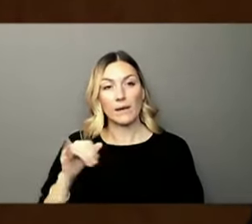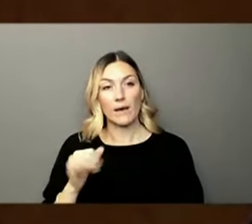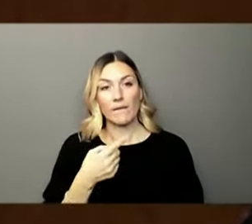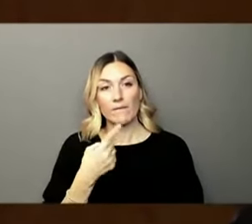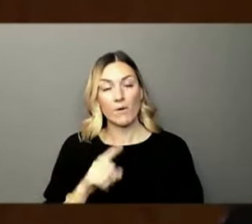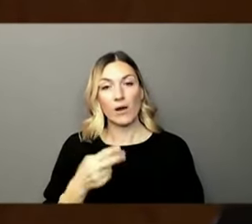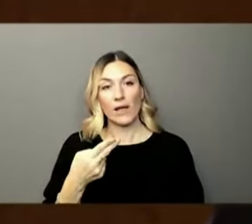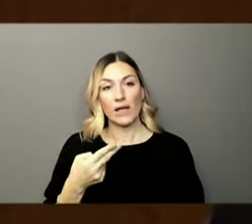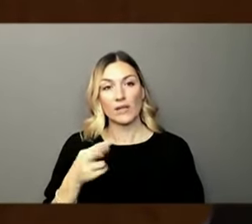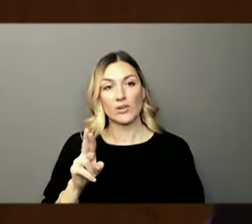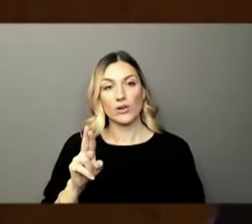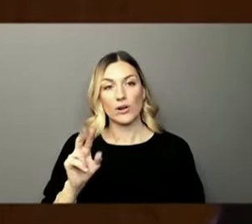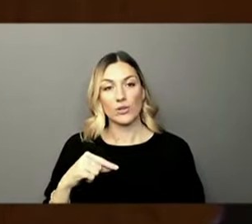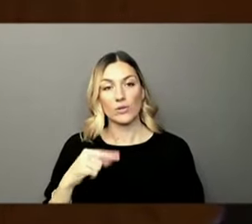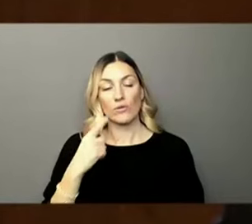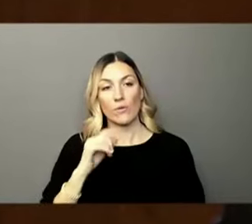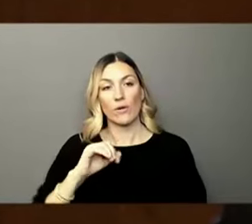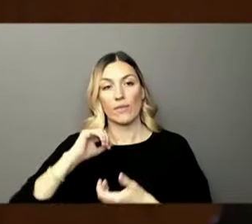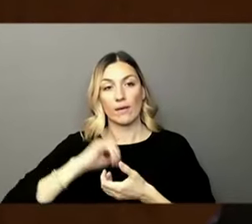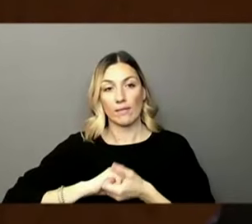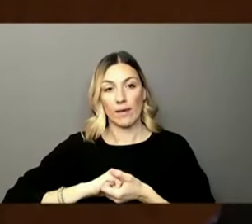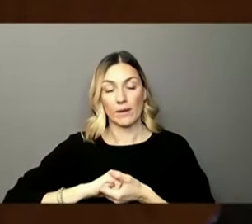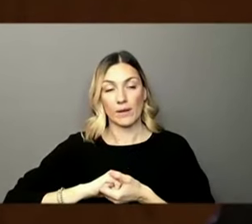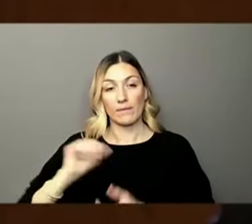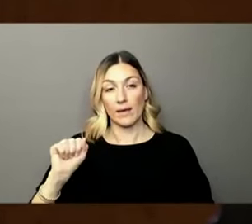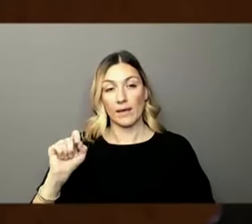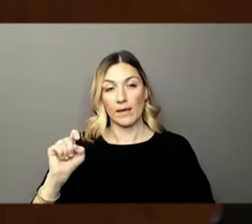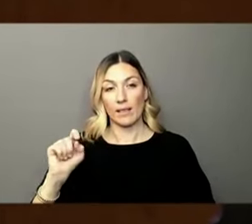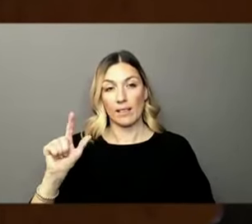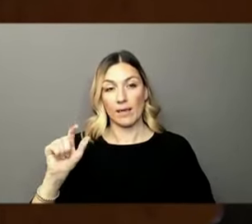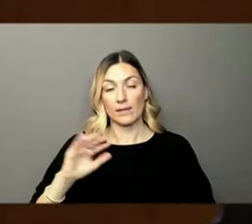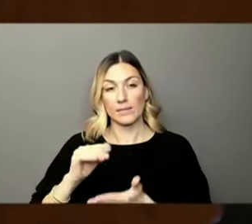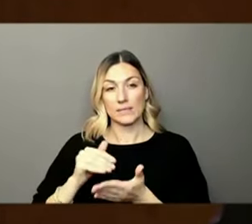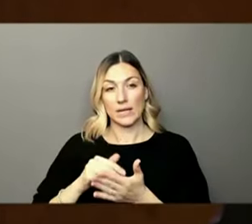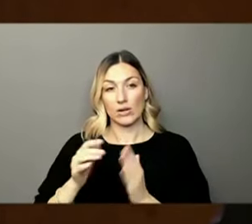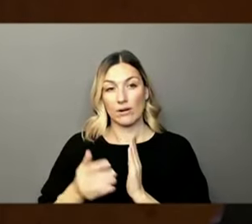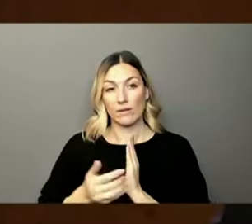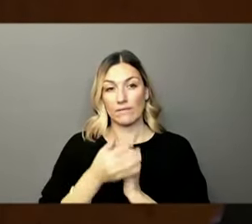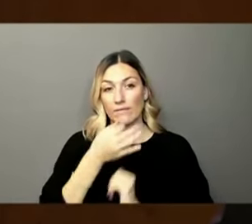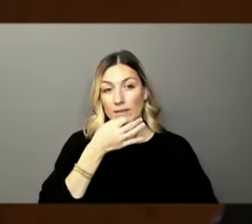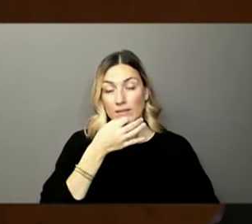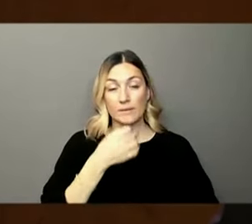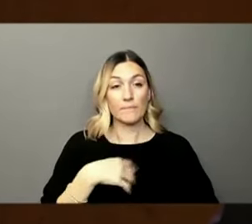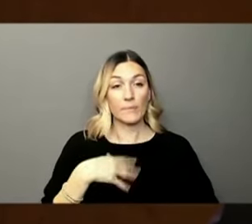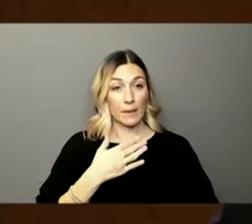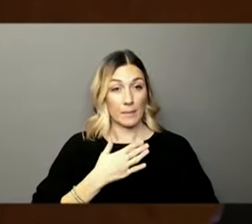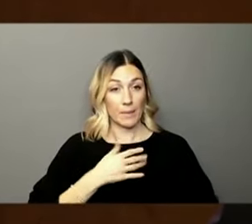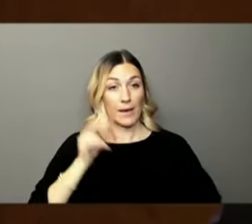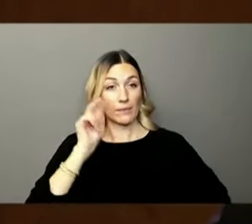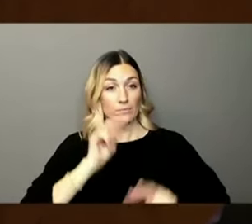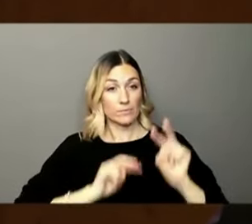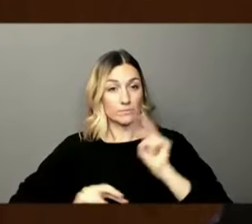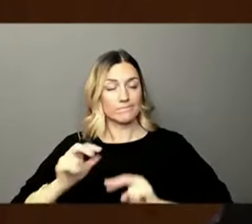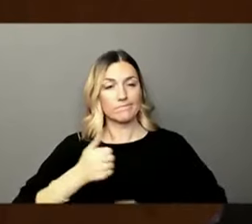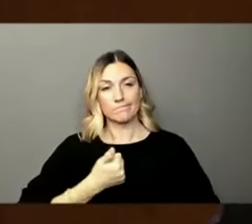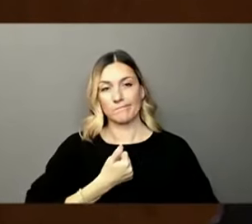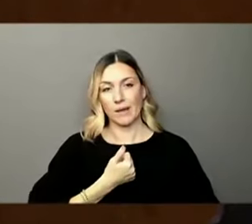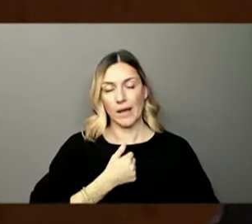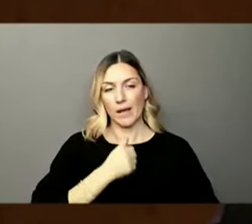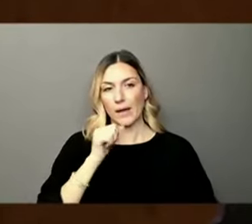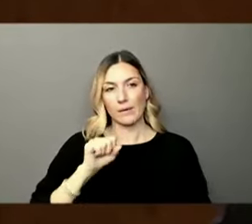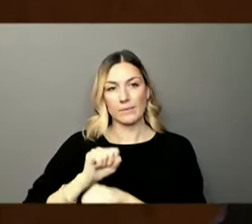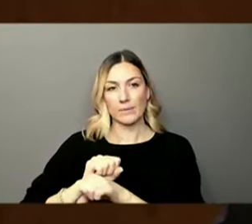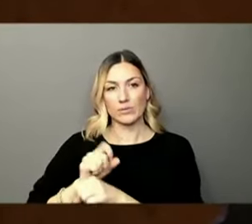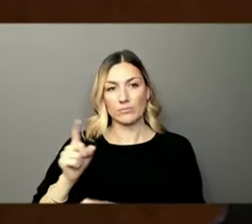Long COVID Collaborative Center of Excellence. The views that I express today are my own and do not reflect the views of my employer. I'm